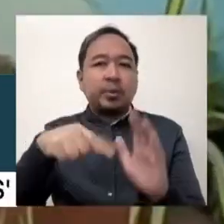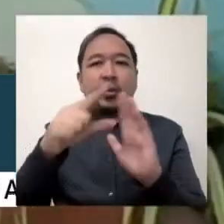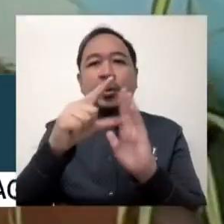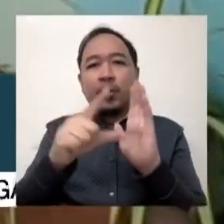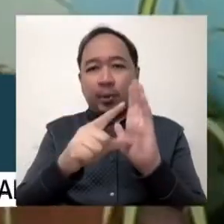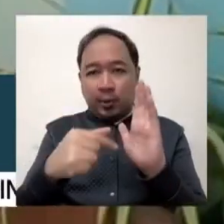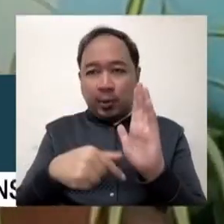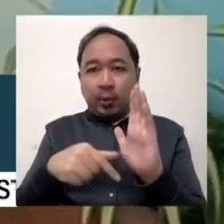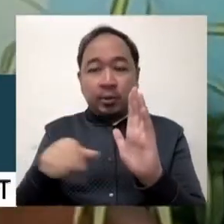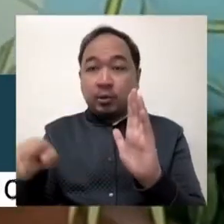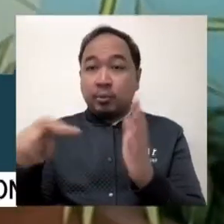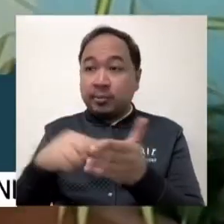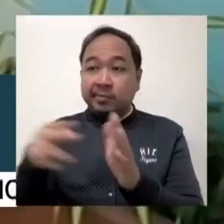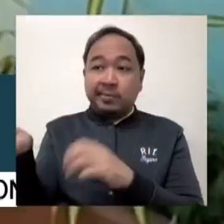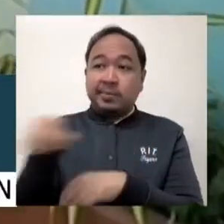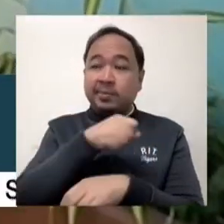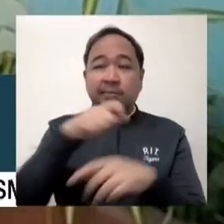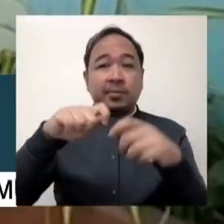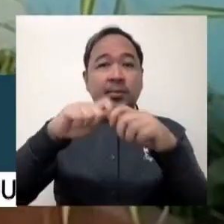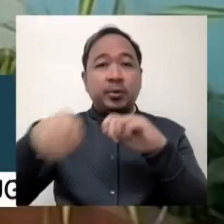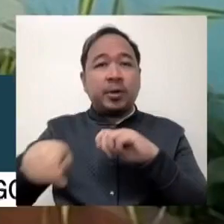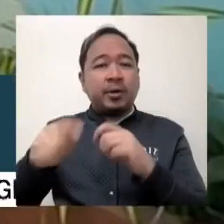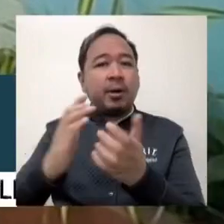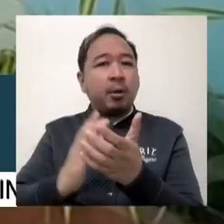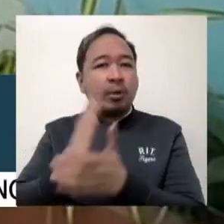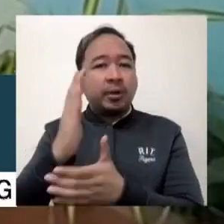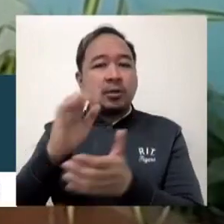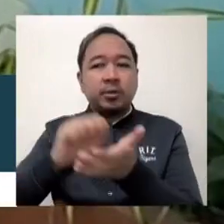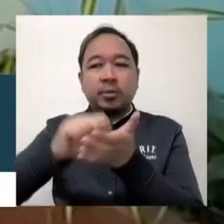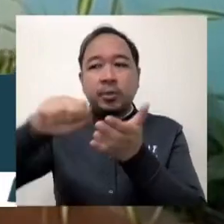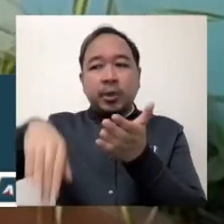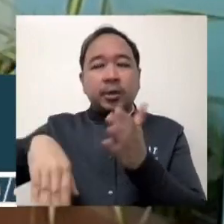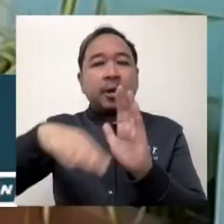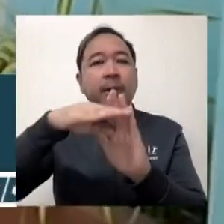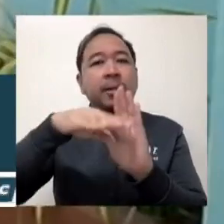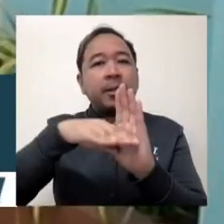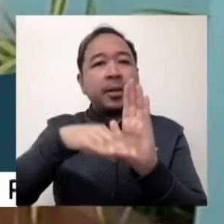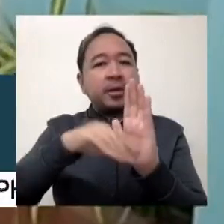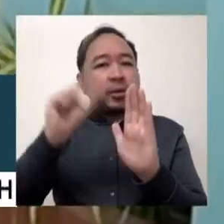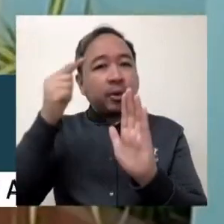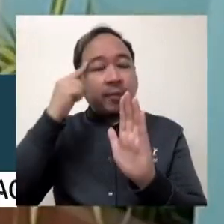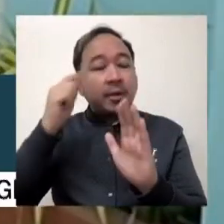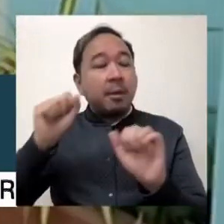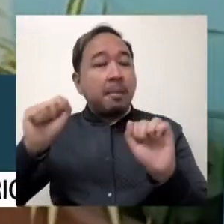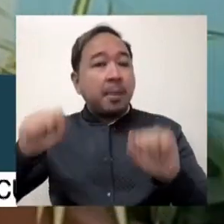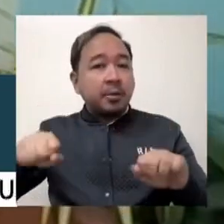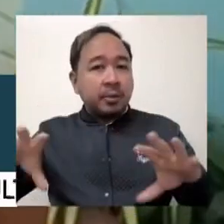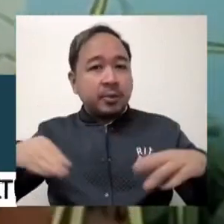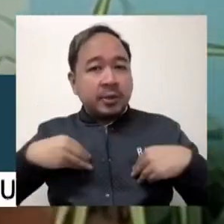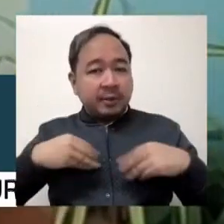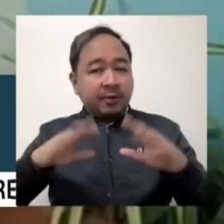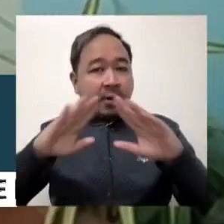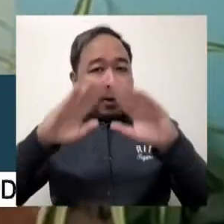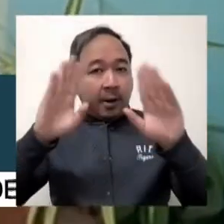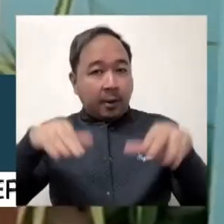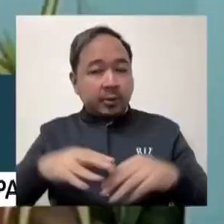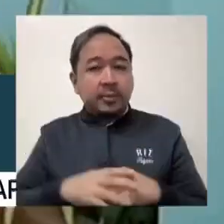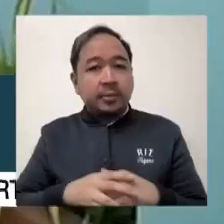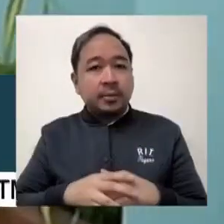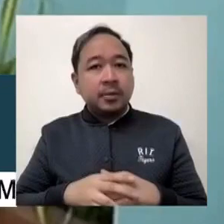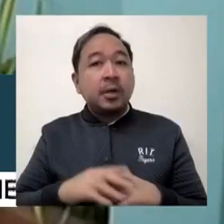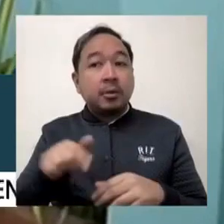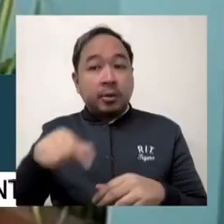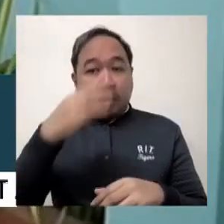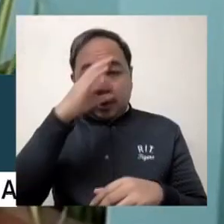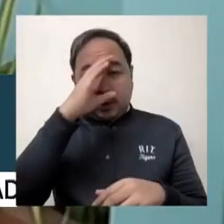of their right to be included in the government's list of eligible housing beneficiaries. Now, aside from Cavite, Carmina, some